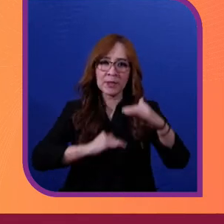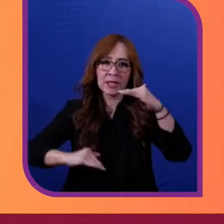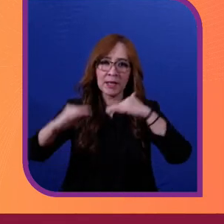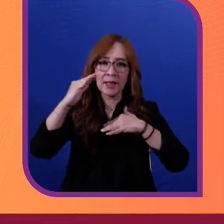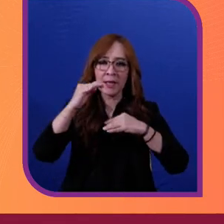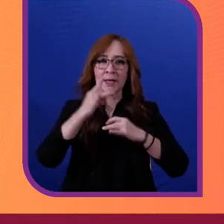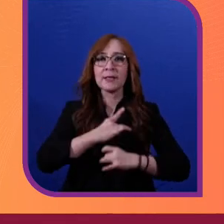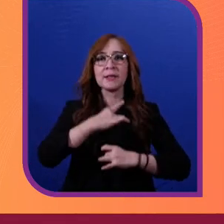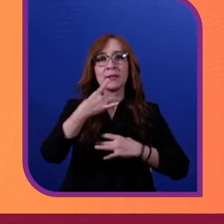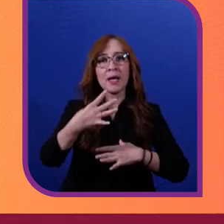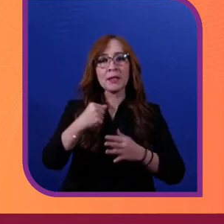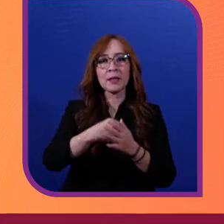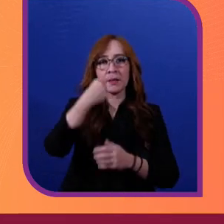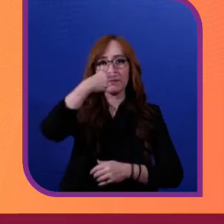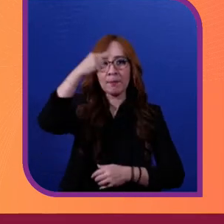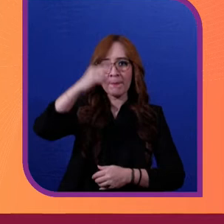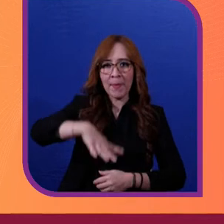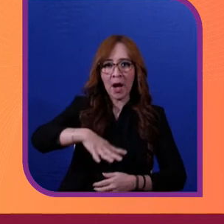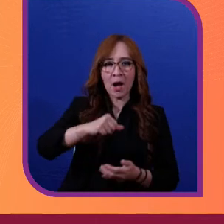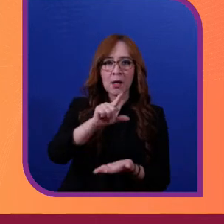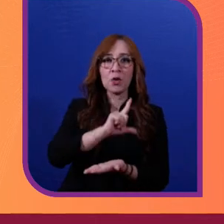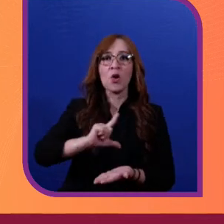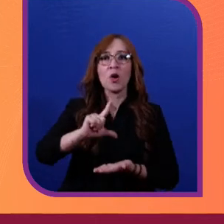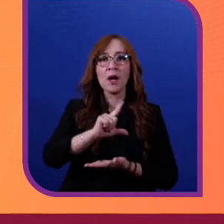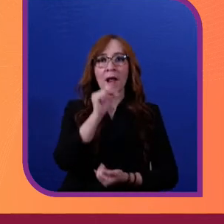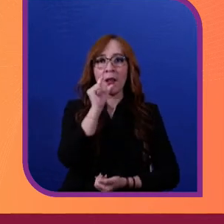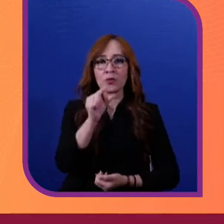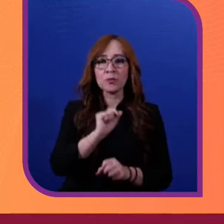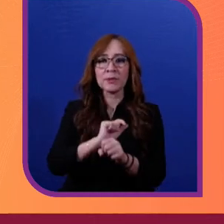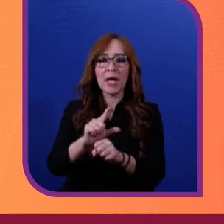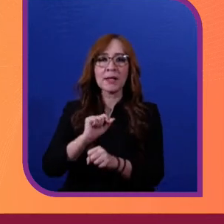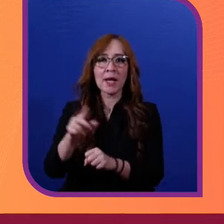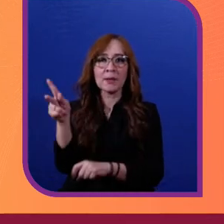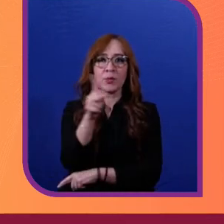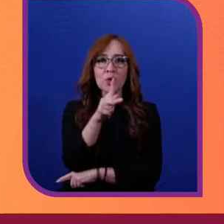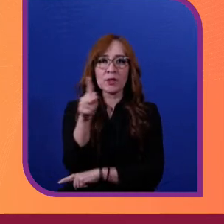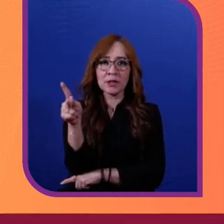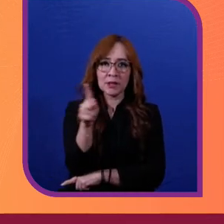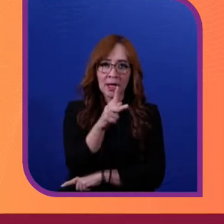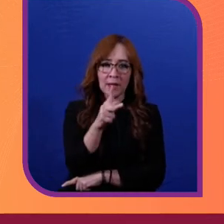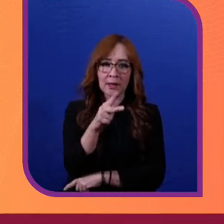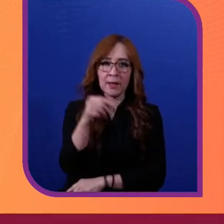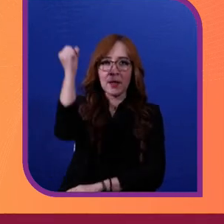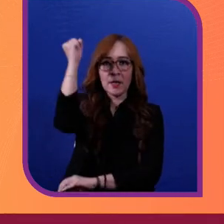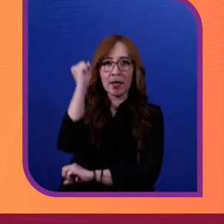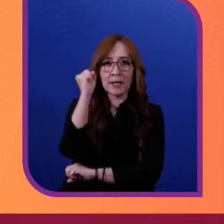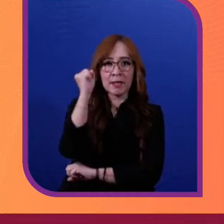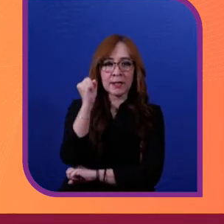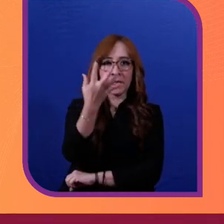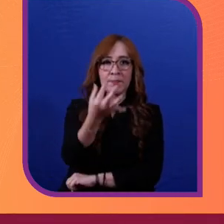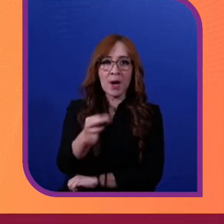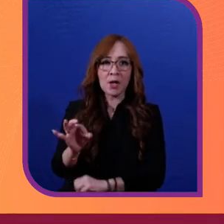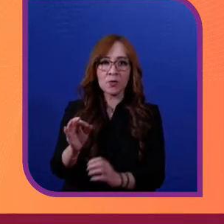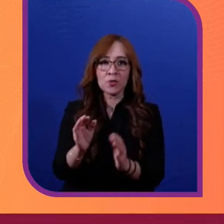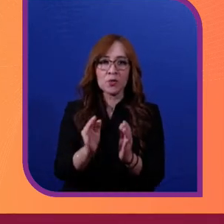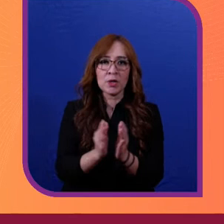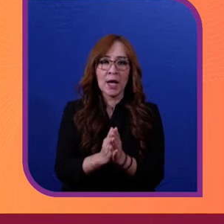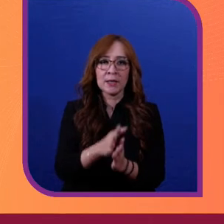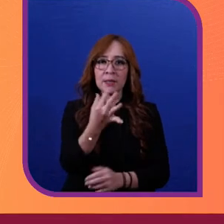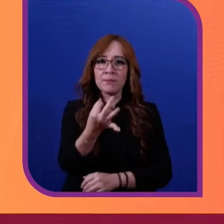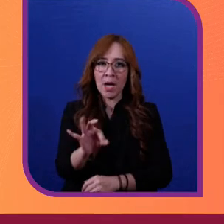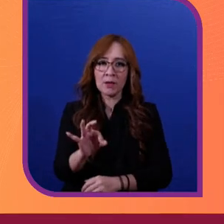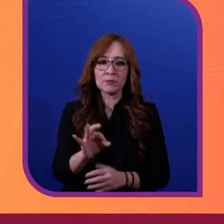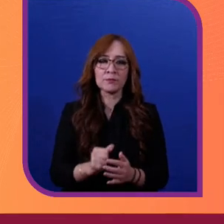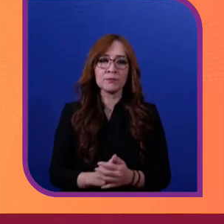energiya NNN more important threads that may be the reason why in PT SMA